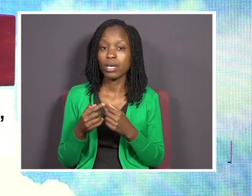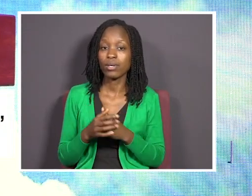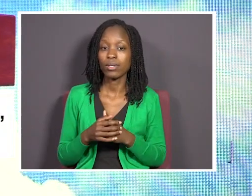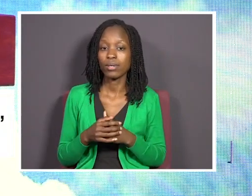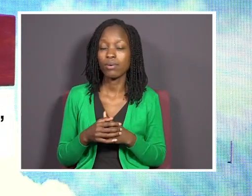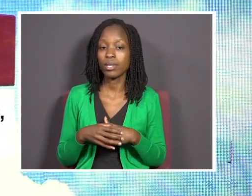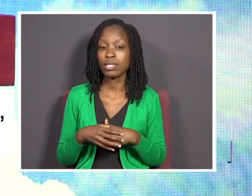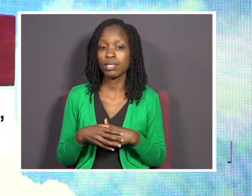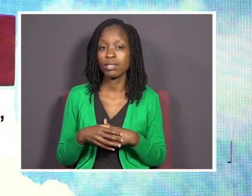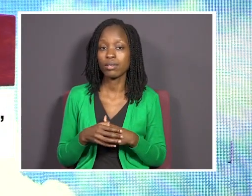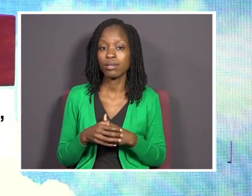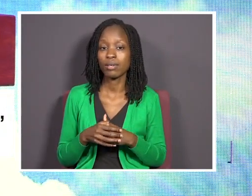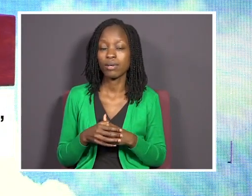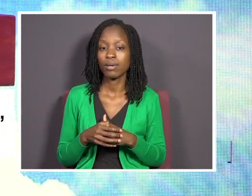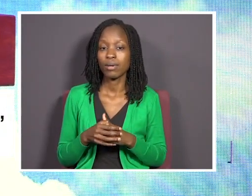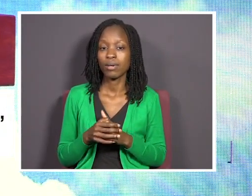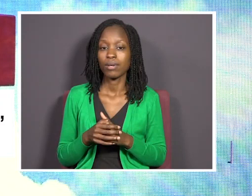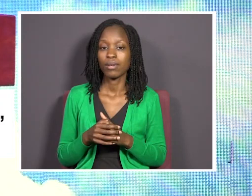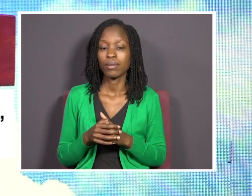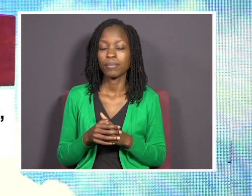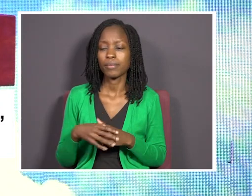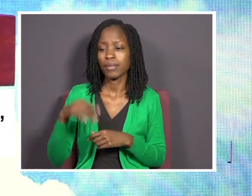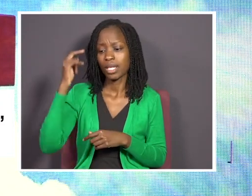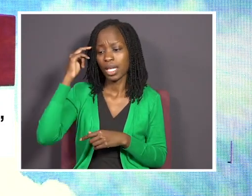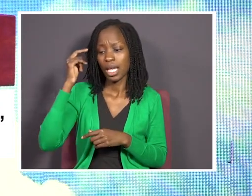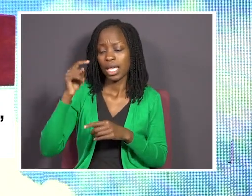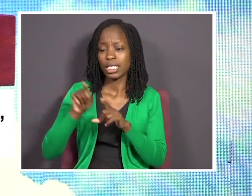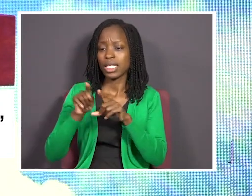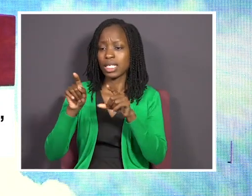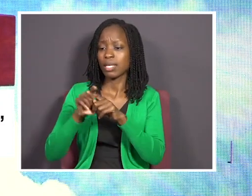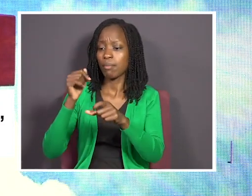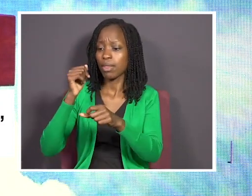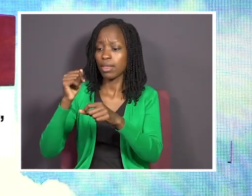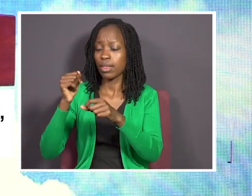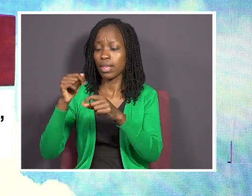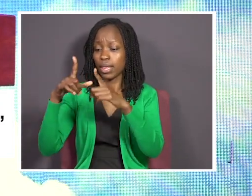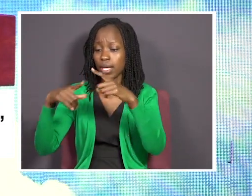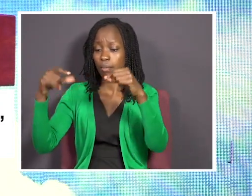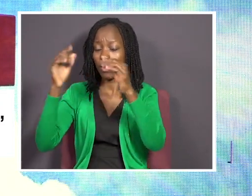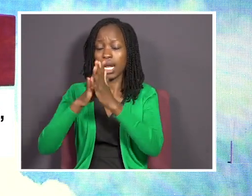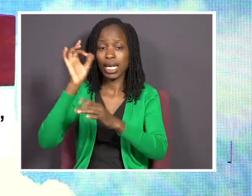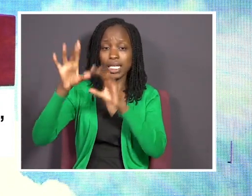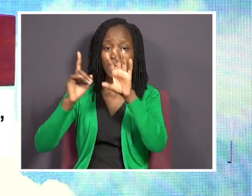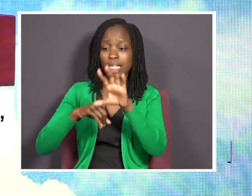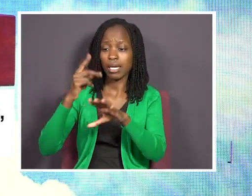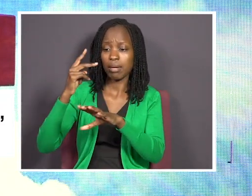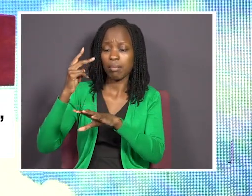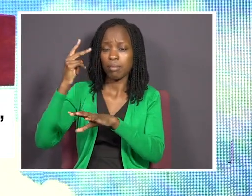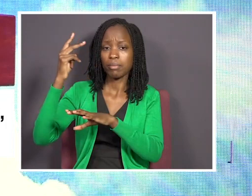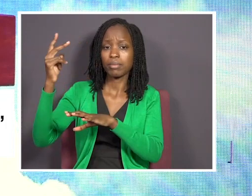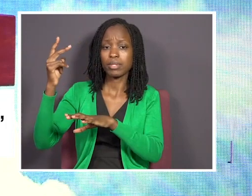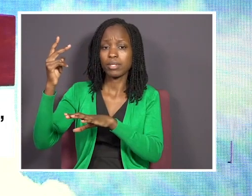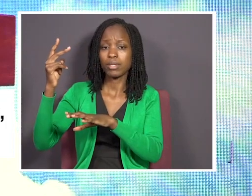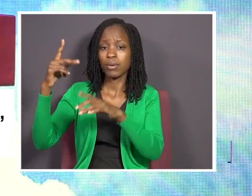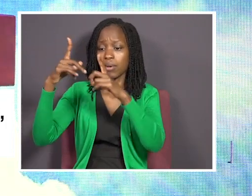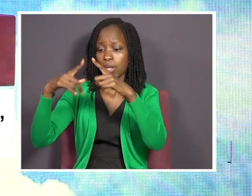consider your heavens, the work of your fingers, the moon and the stars, When I look at the galaxies, that is not